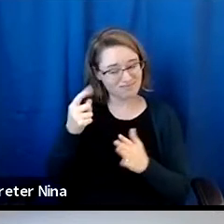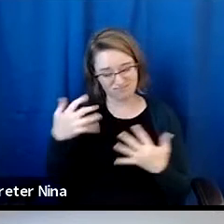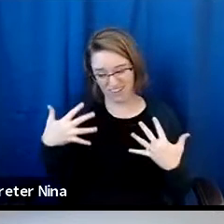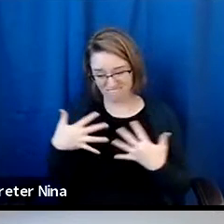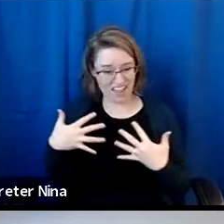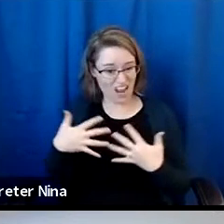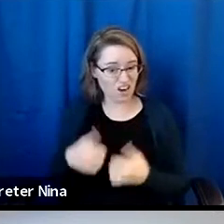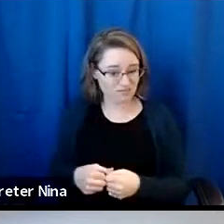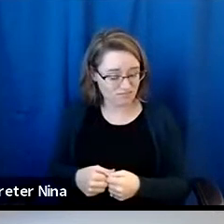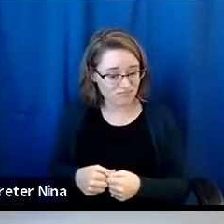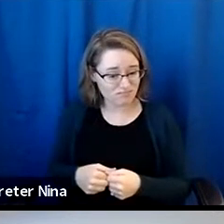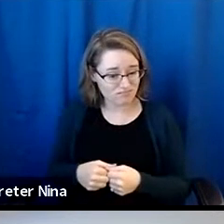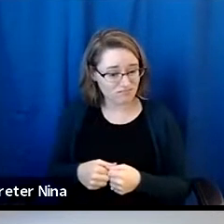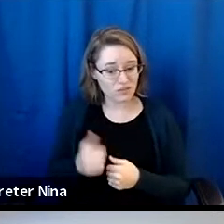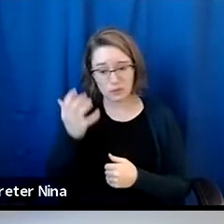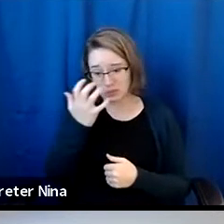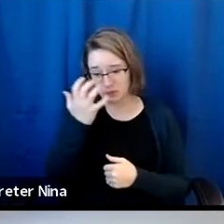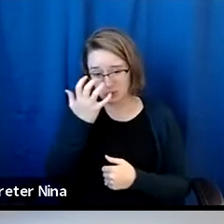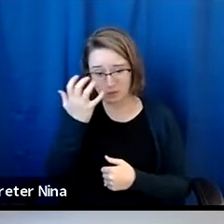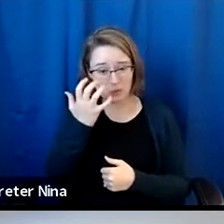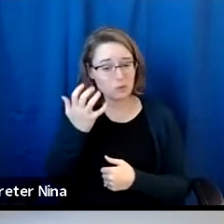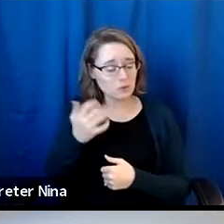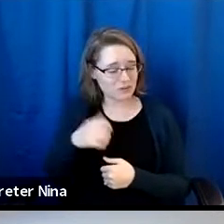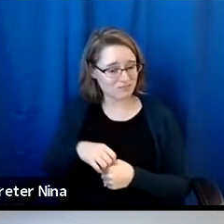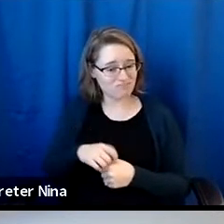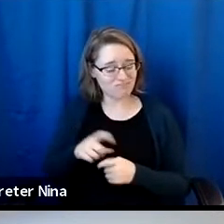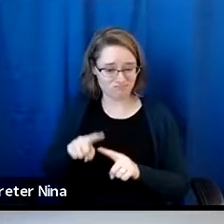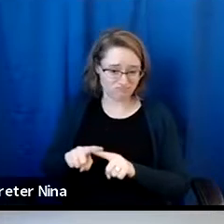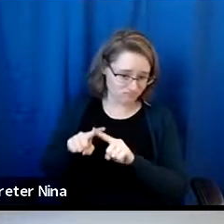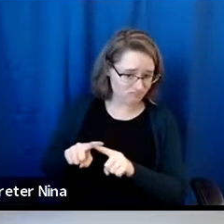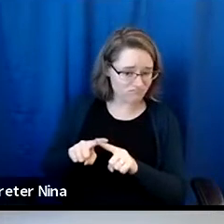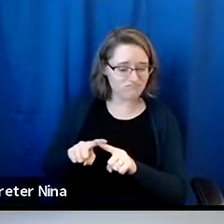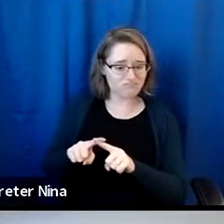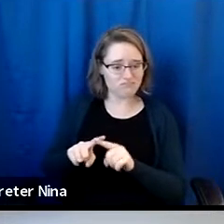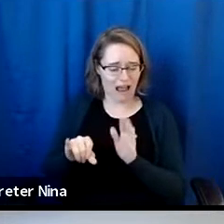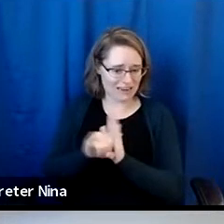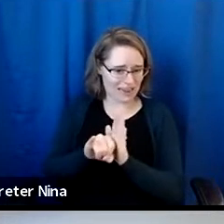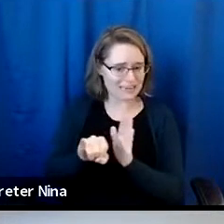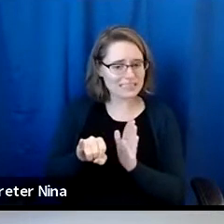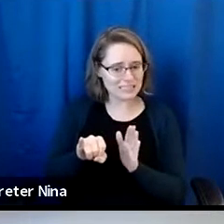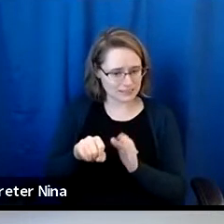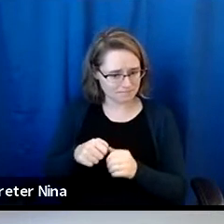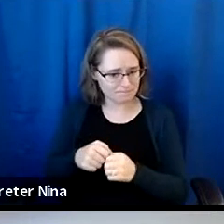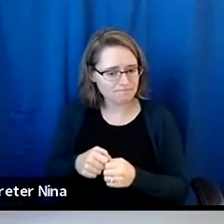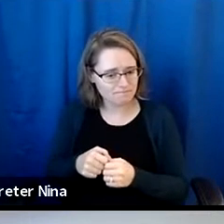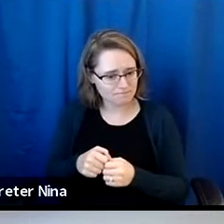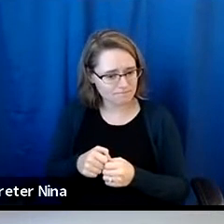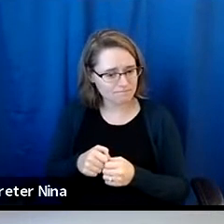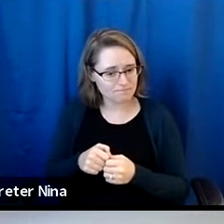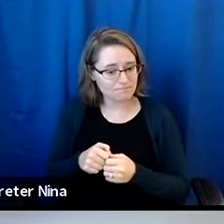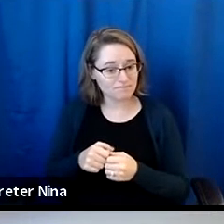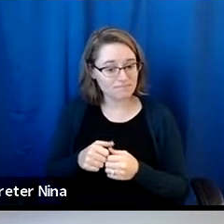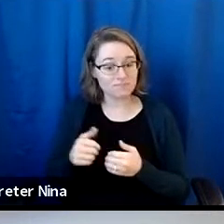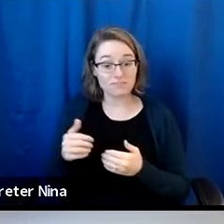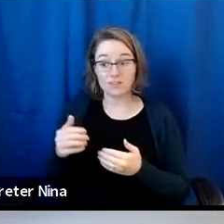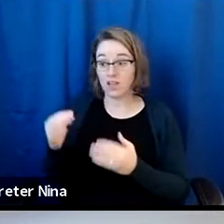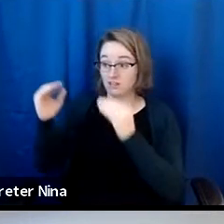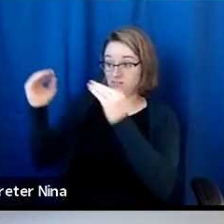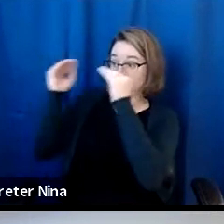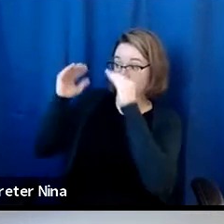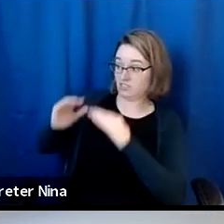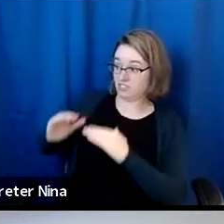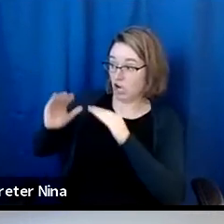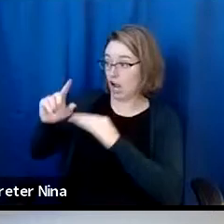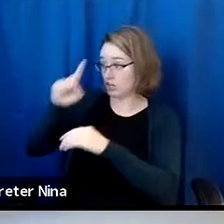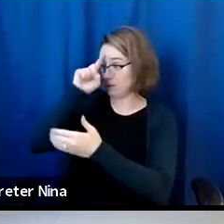can be such a large aspect of identity, right? Whatever we've been socialized to believe